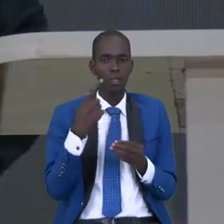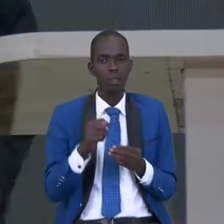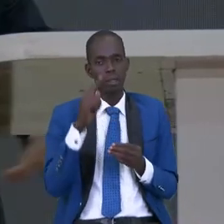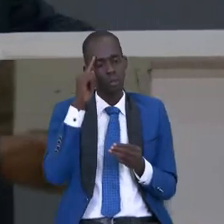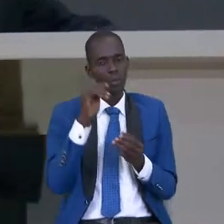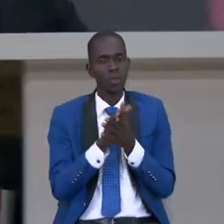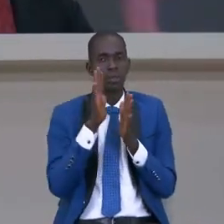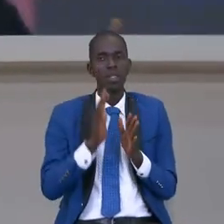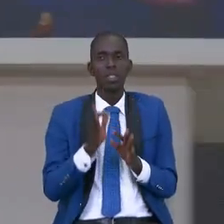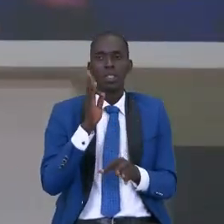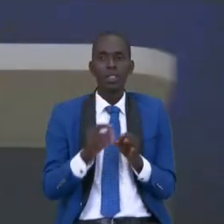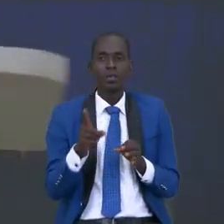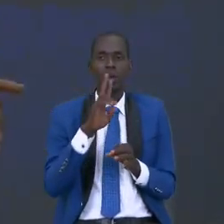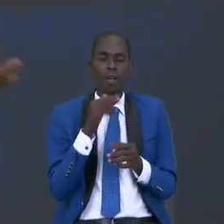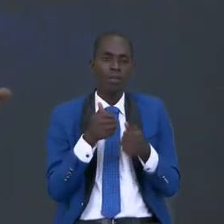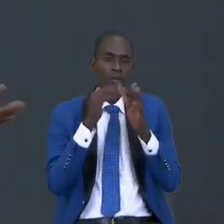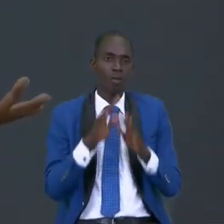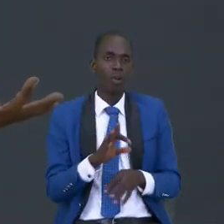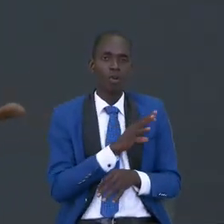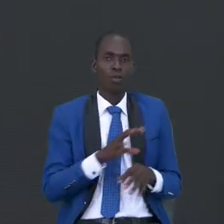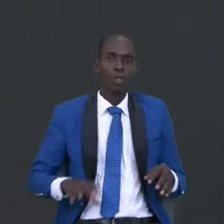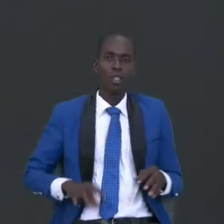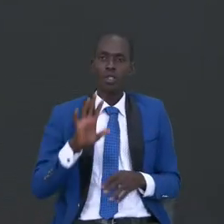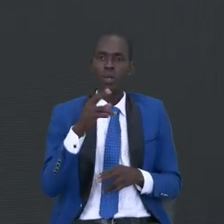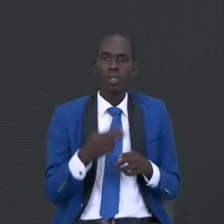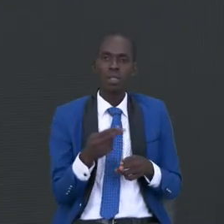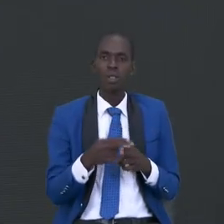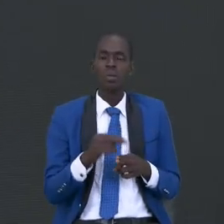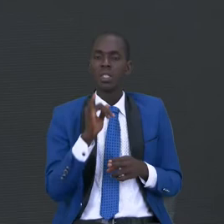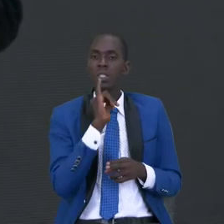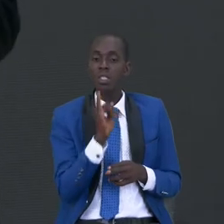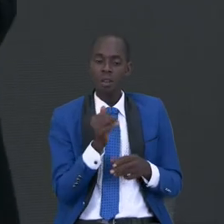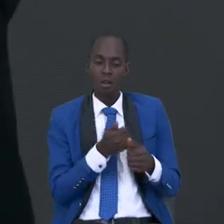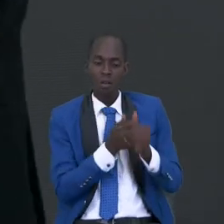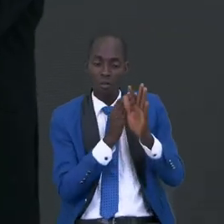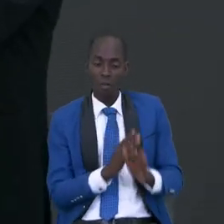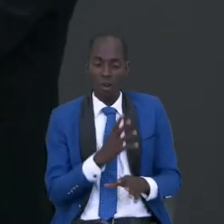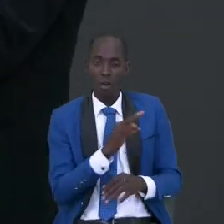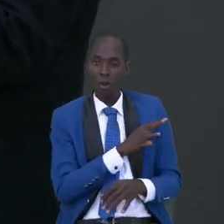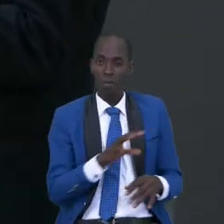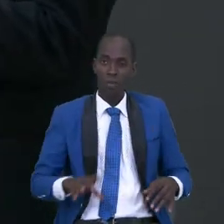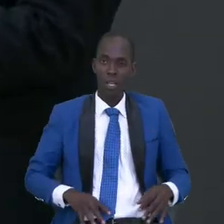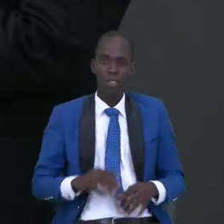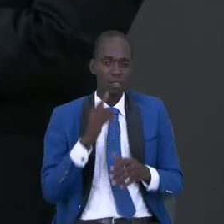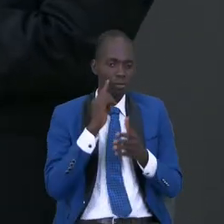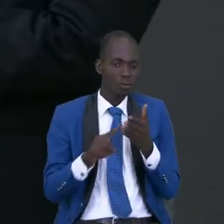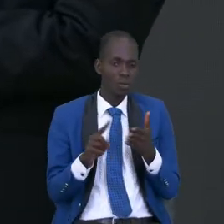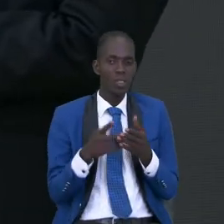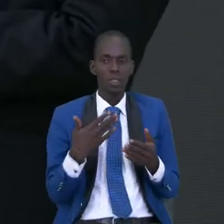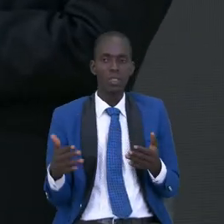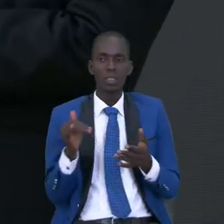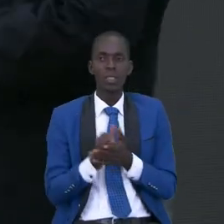you're a follower of Christ, your name is follower of Christ. Check up the things that are